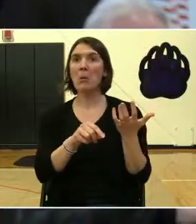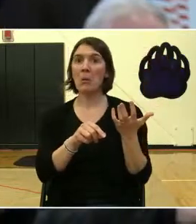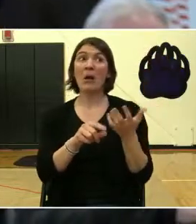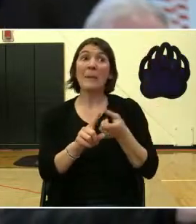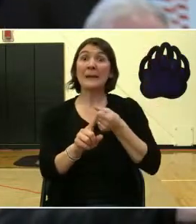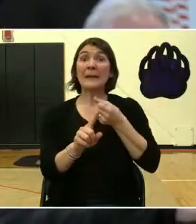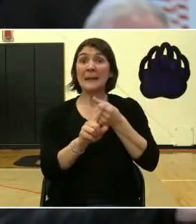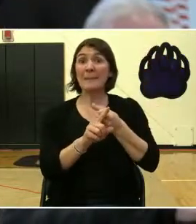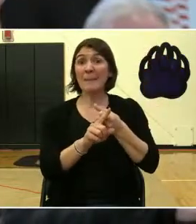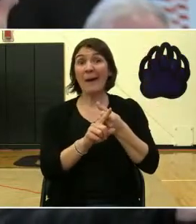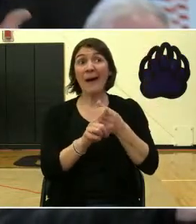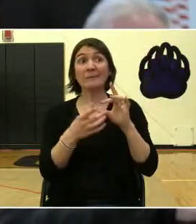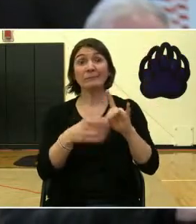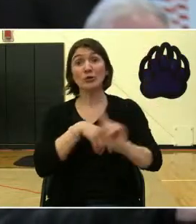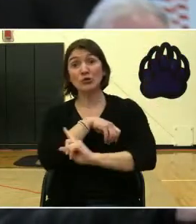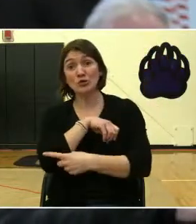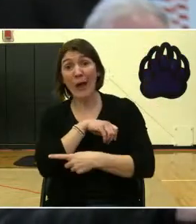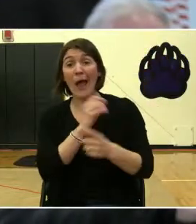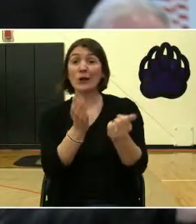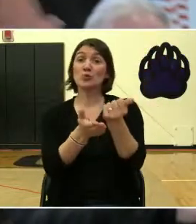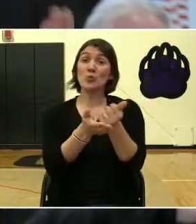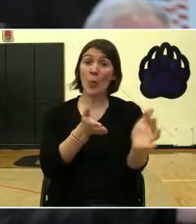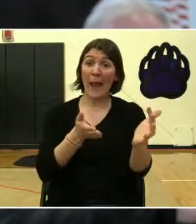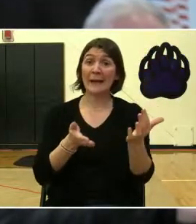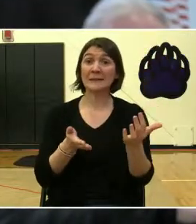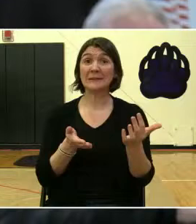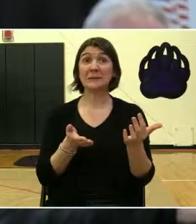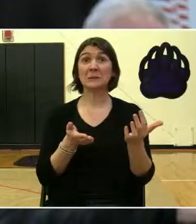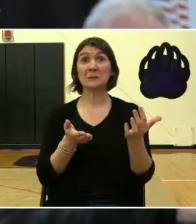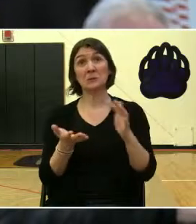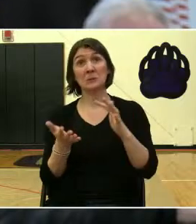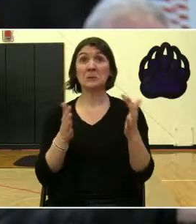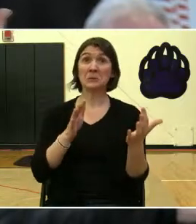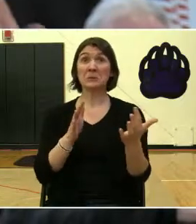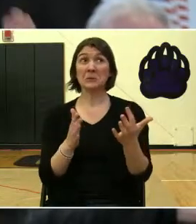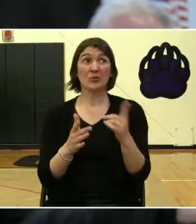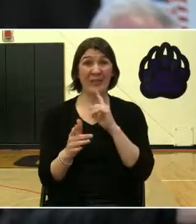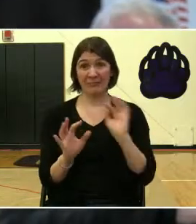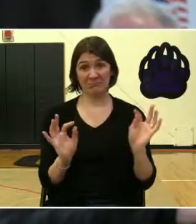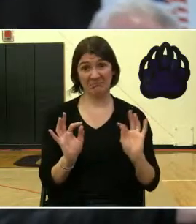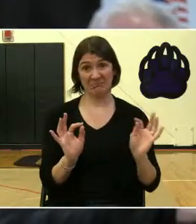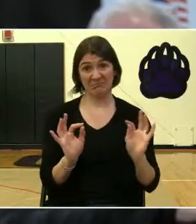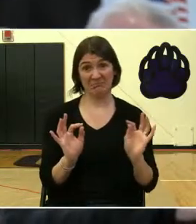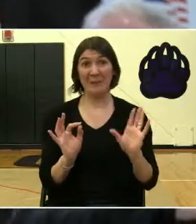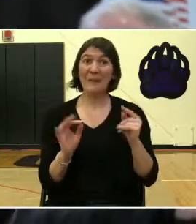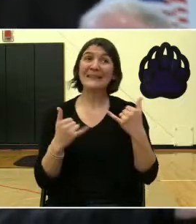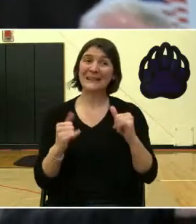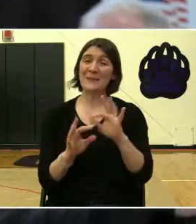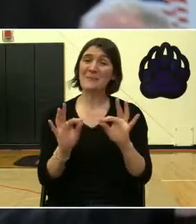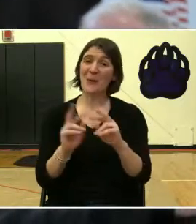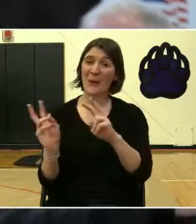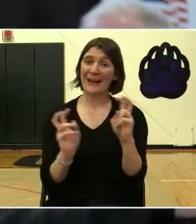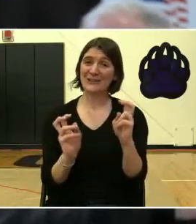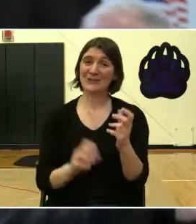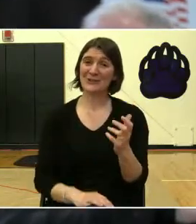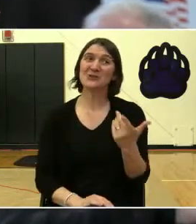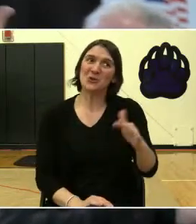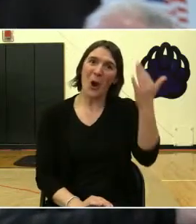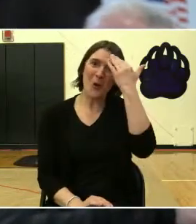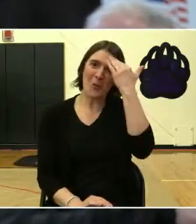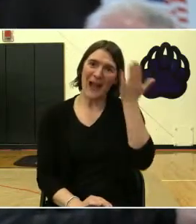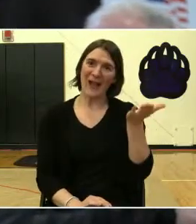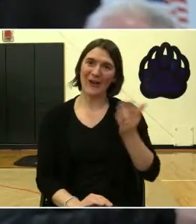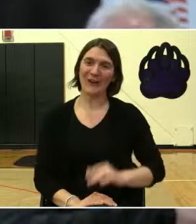of like trash and waste might comp pale in comparison but it is an issue people are aware